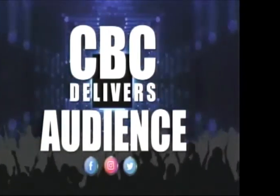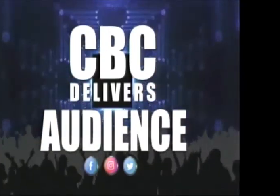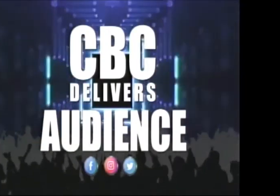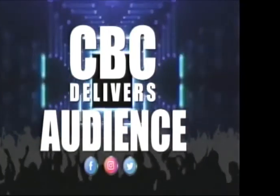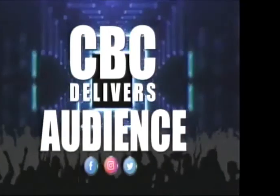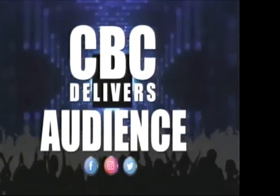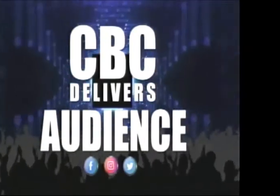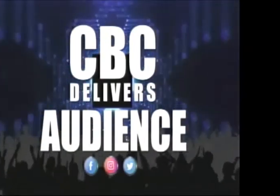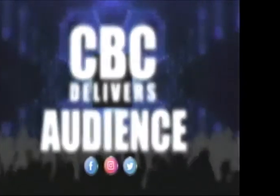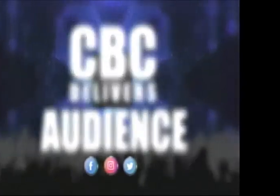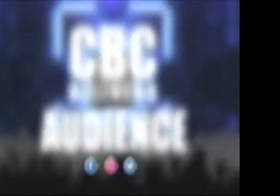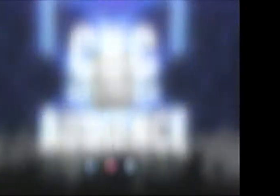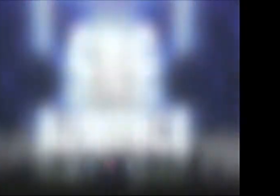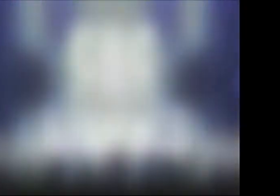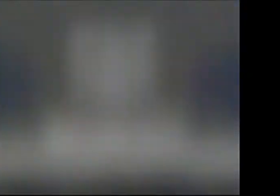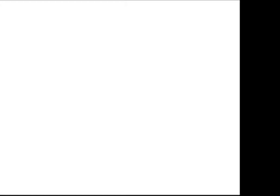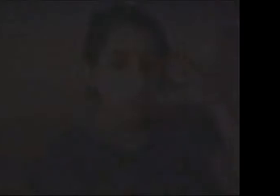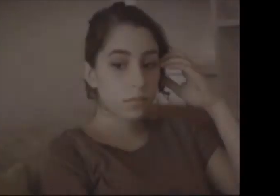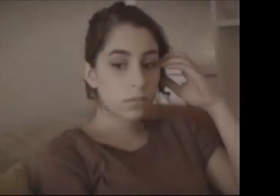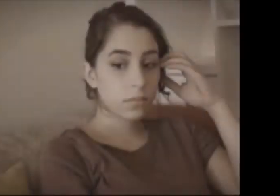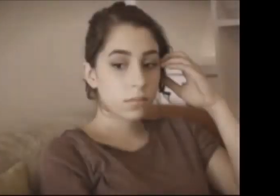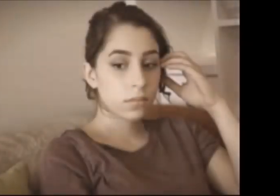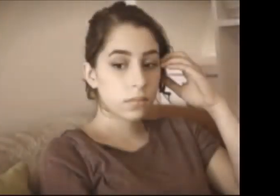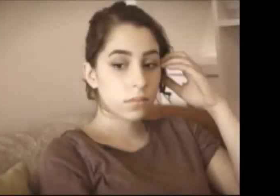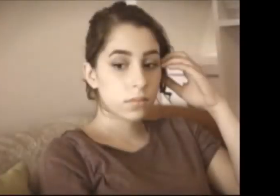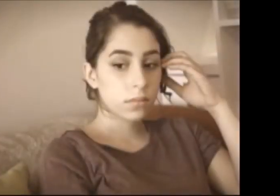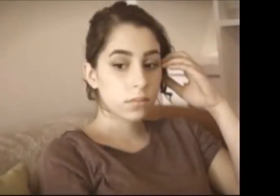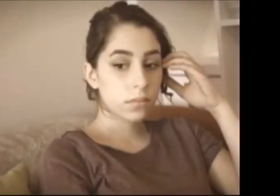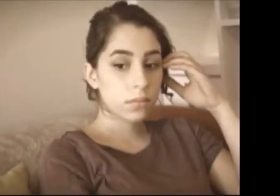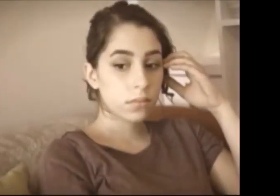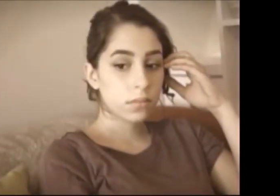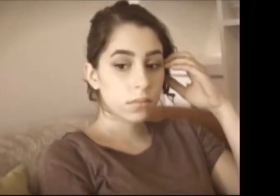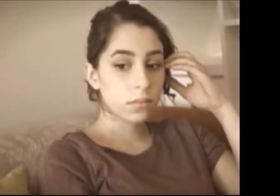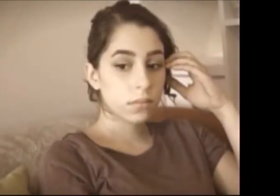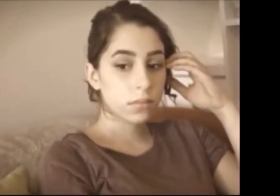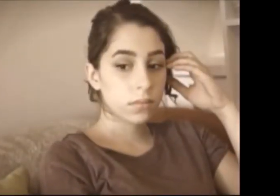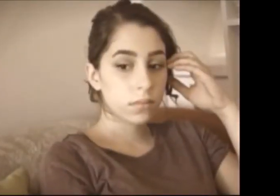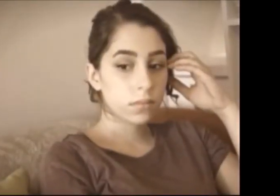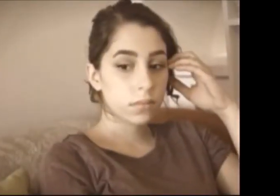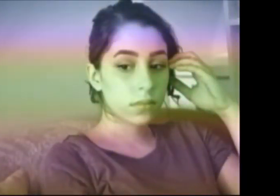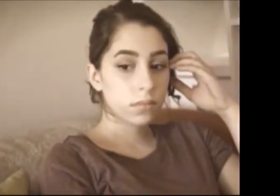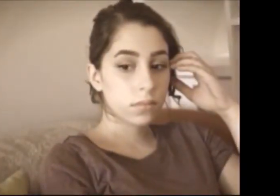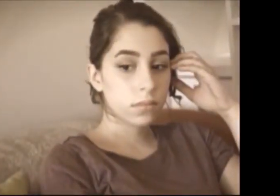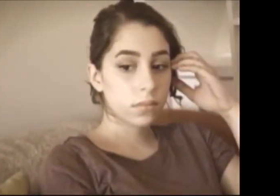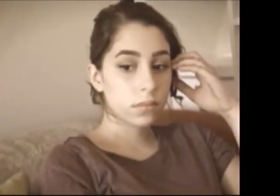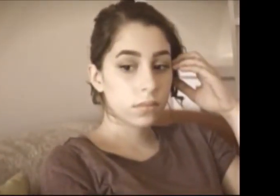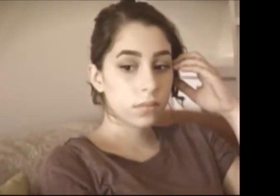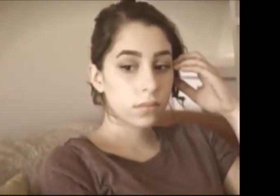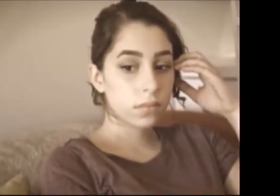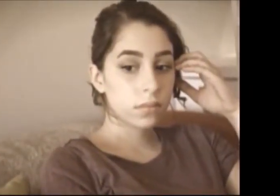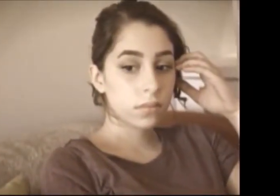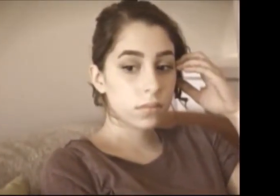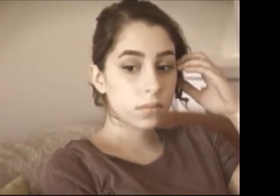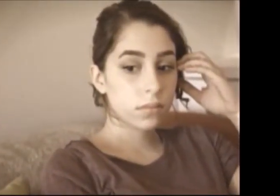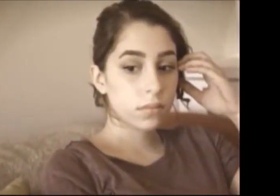Mom and Dad used to argue about everything. especially about Dad's drinking. My family went